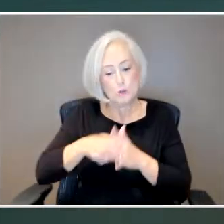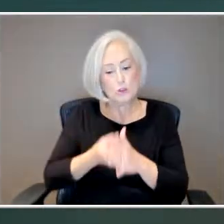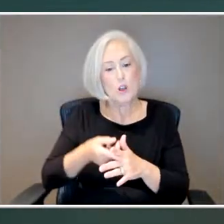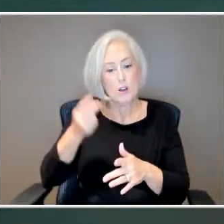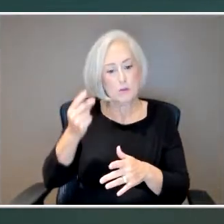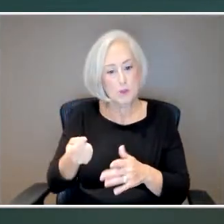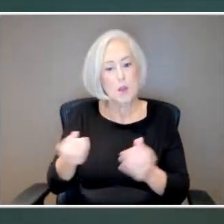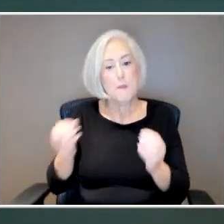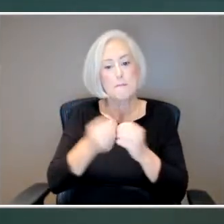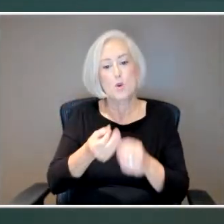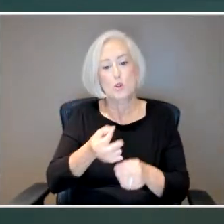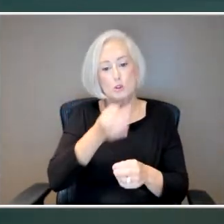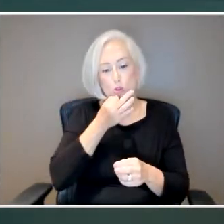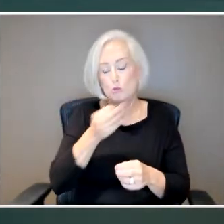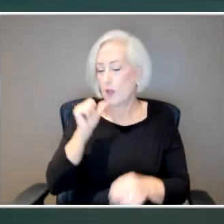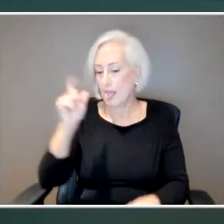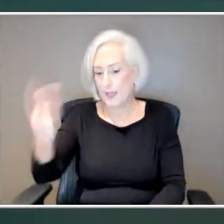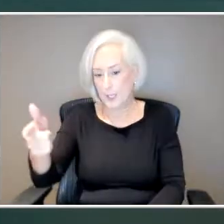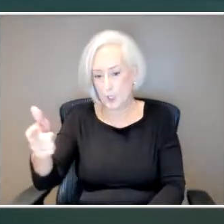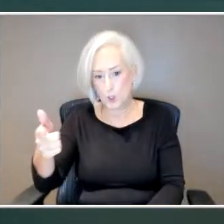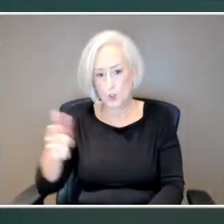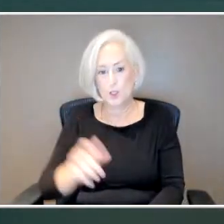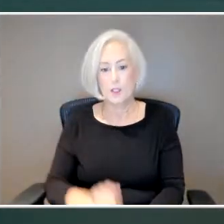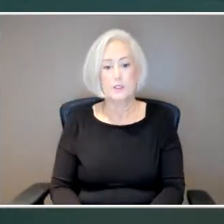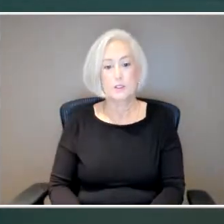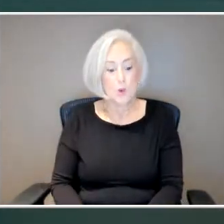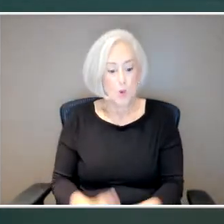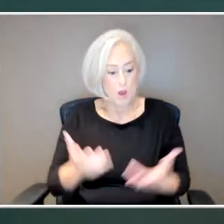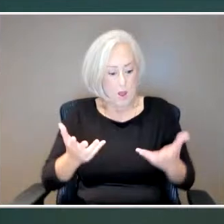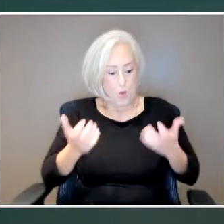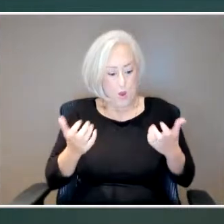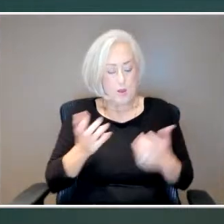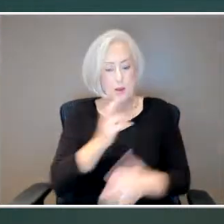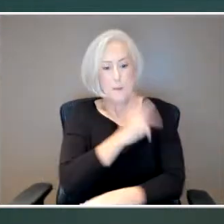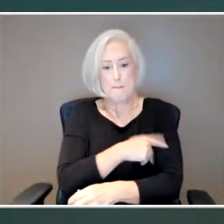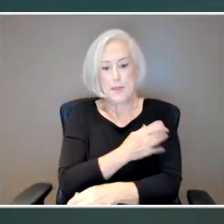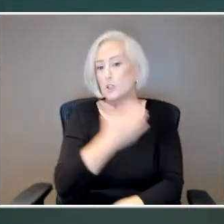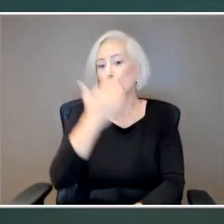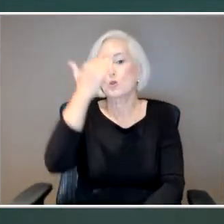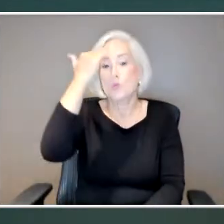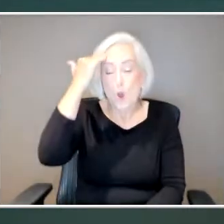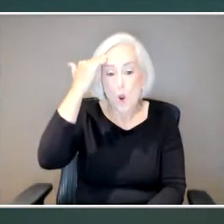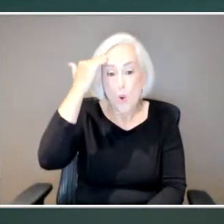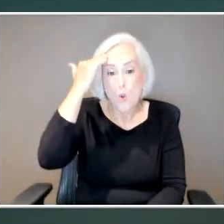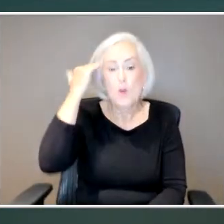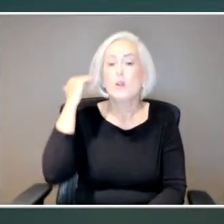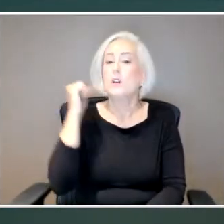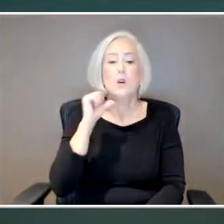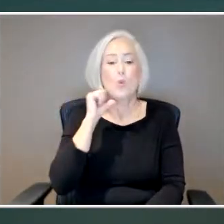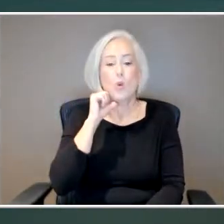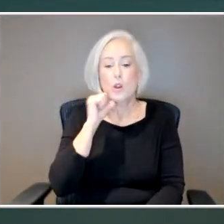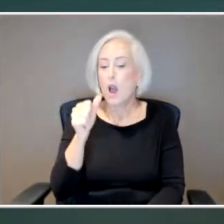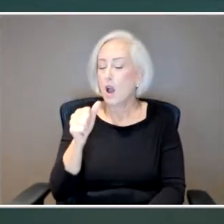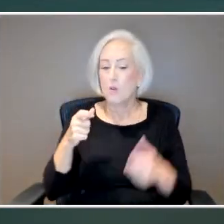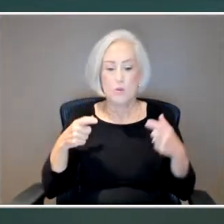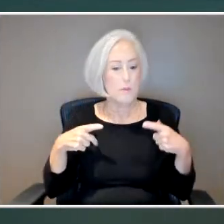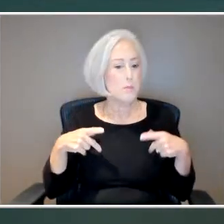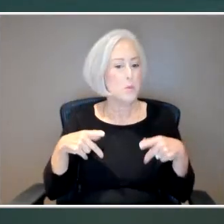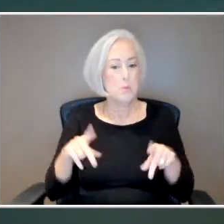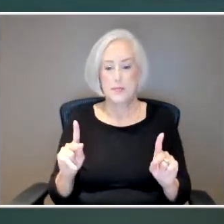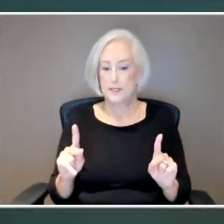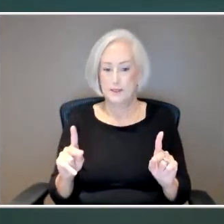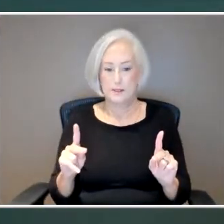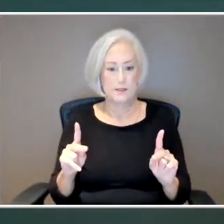rather than later. So I just want all patients to be reassured that we're not going to let them